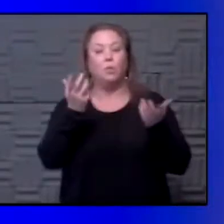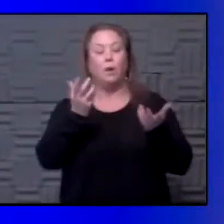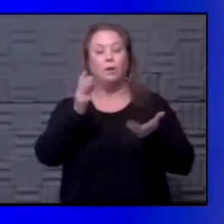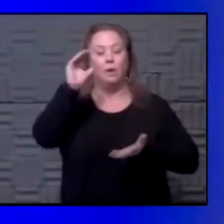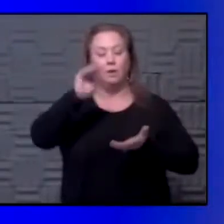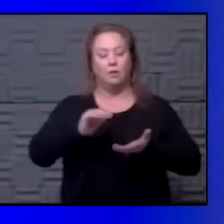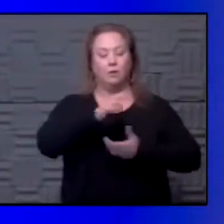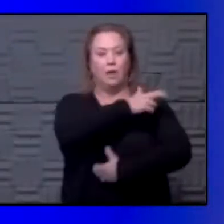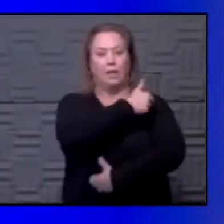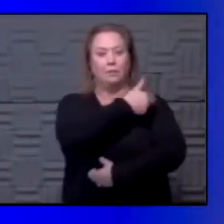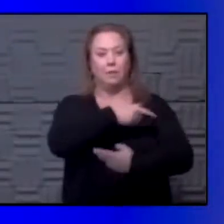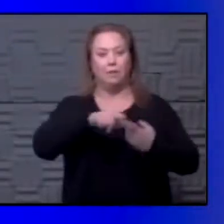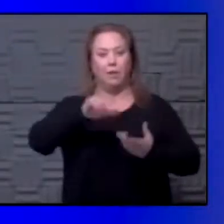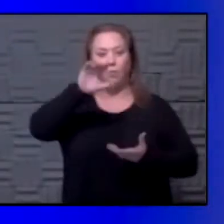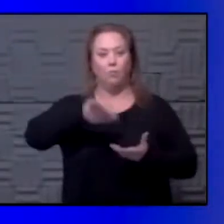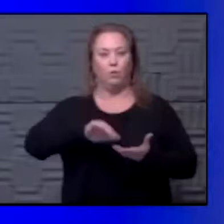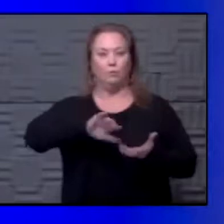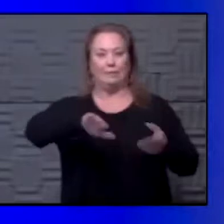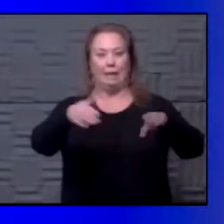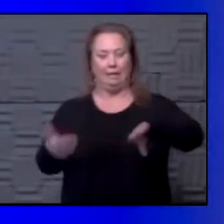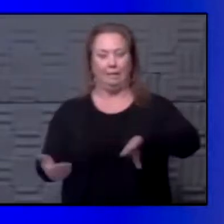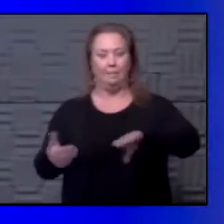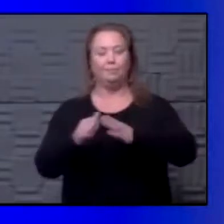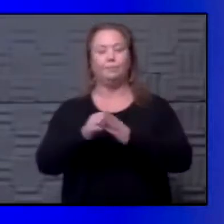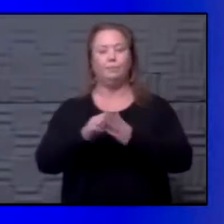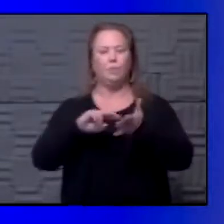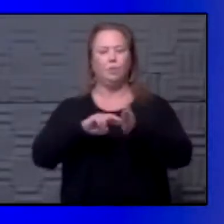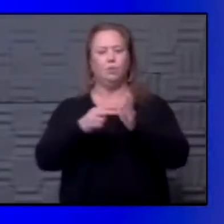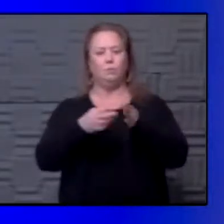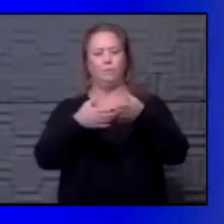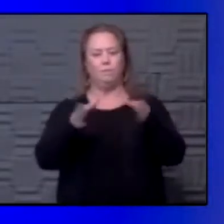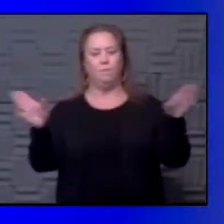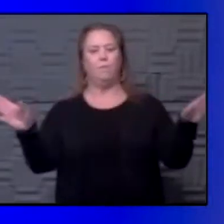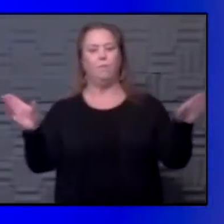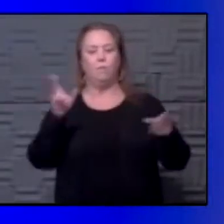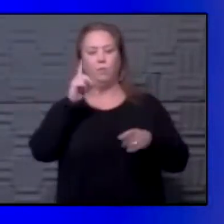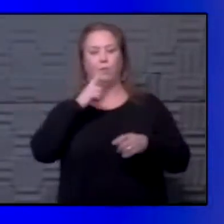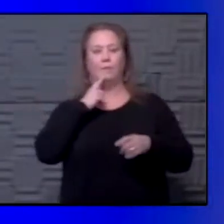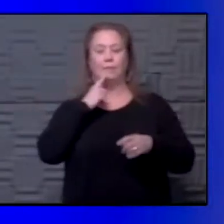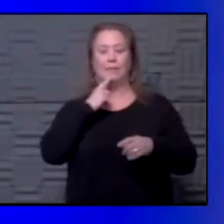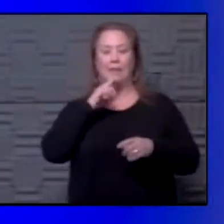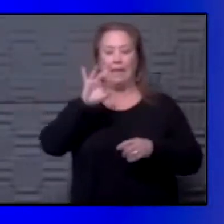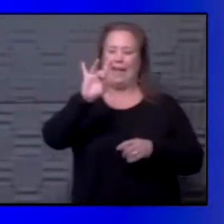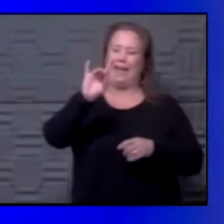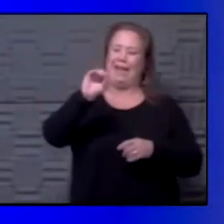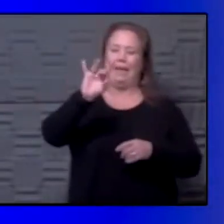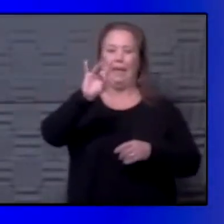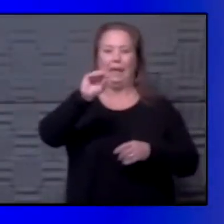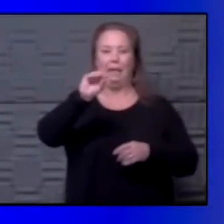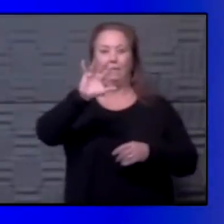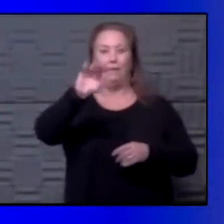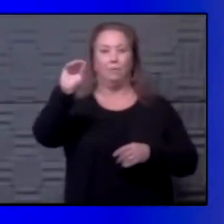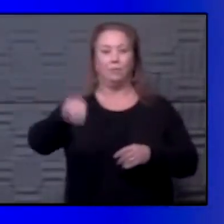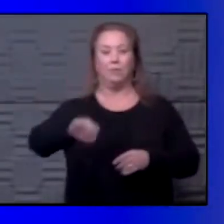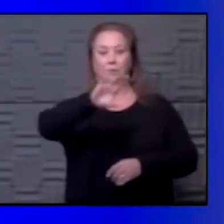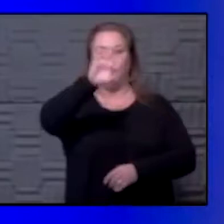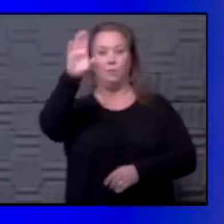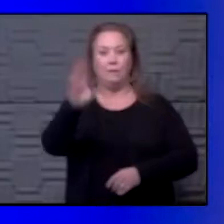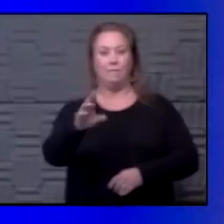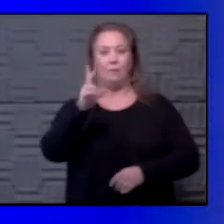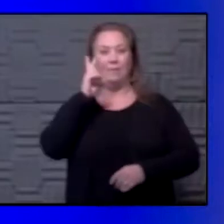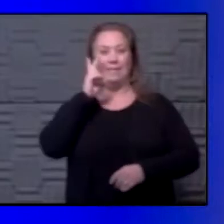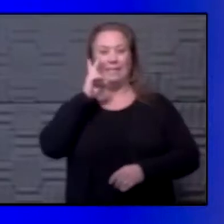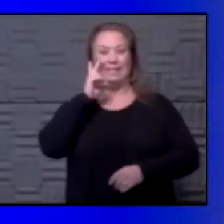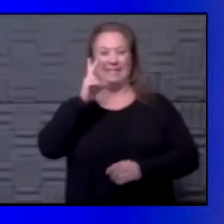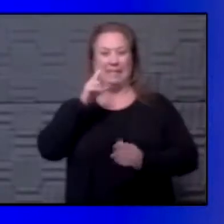hospitalization and severe disease. Probably what she means is that overall we have said that 80 to 85% of the people will never have to seek medical